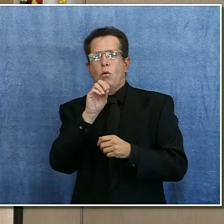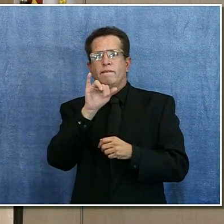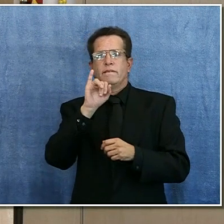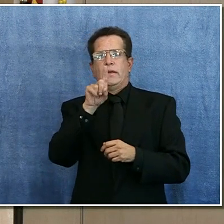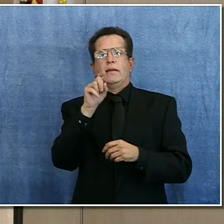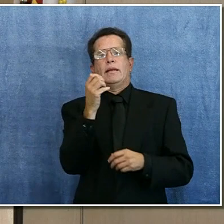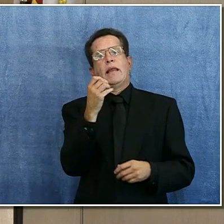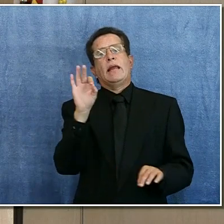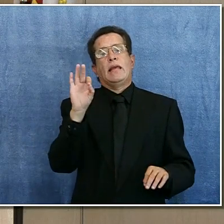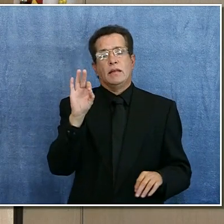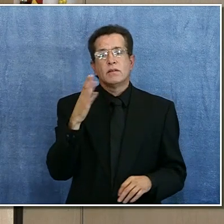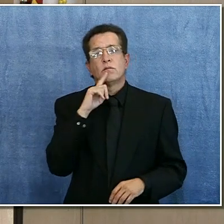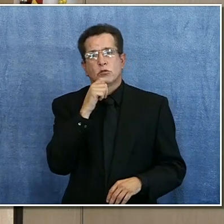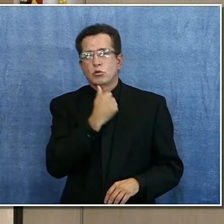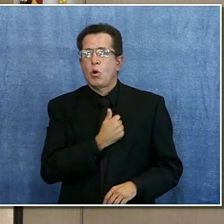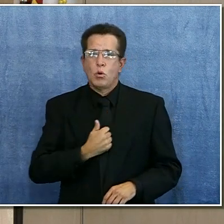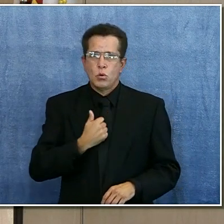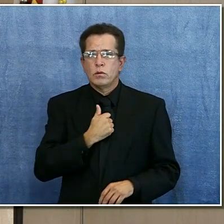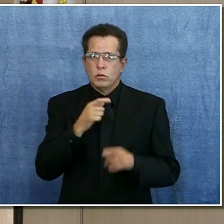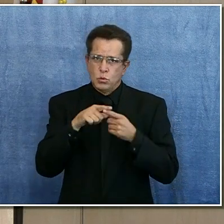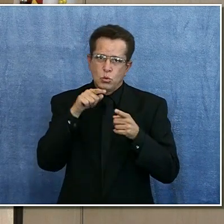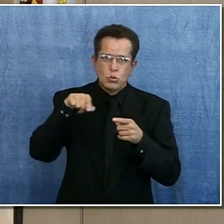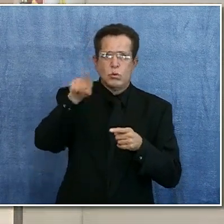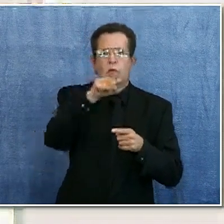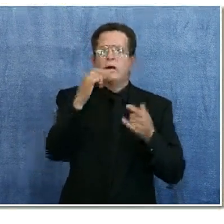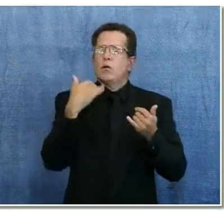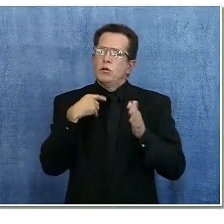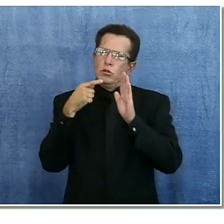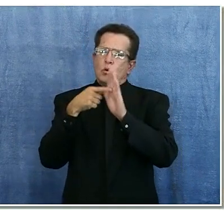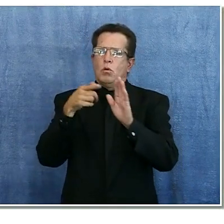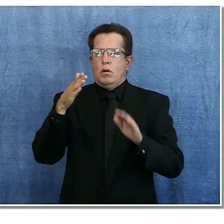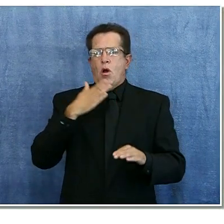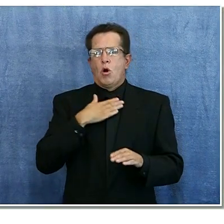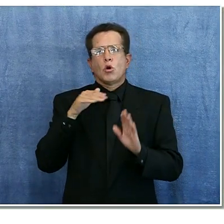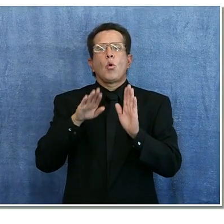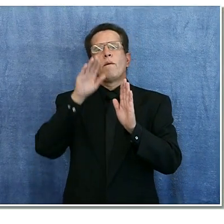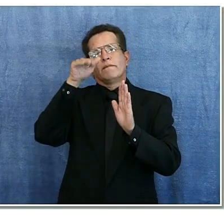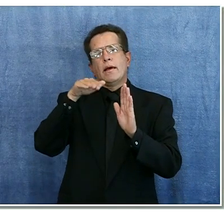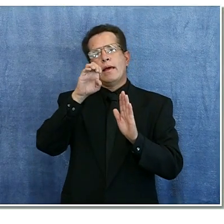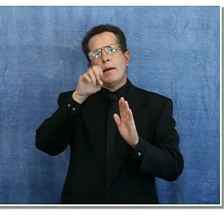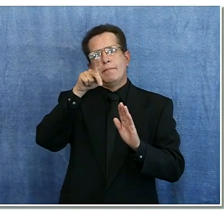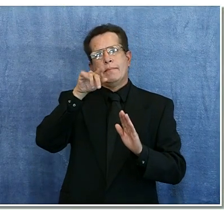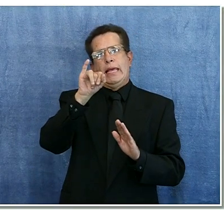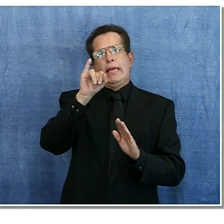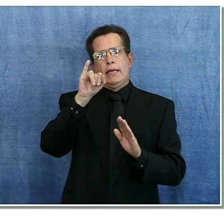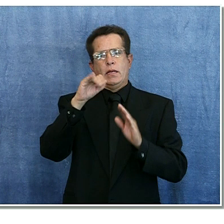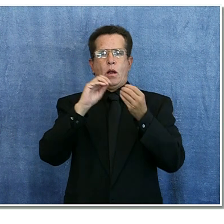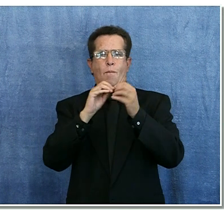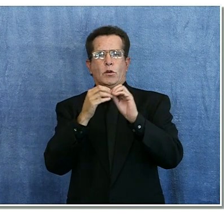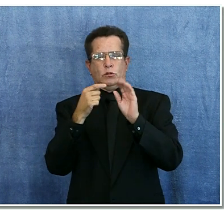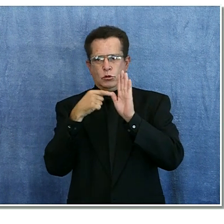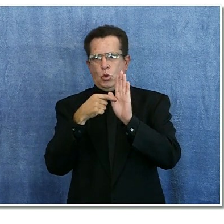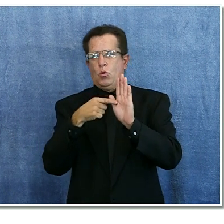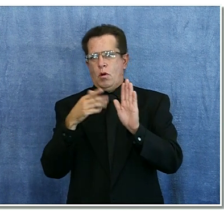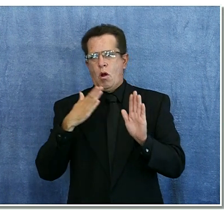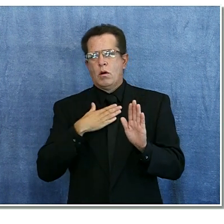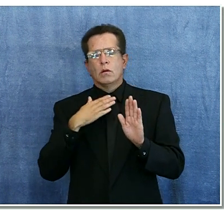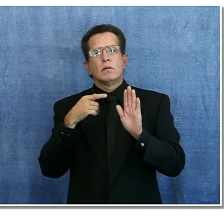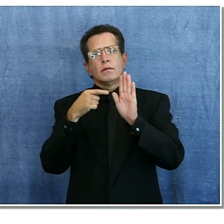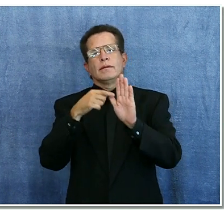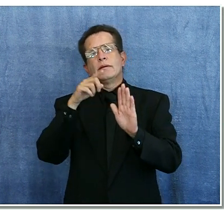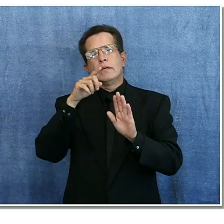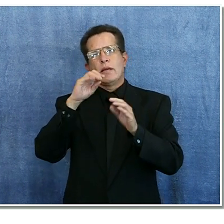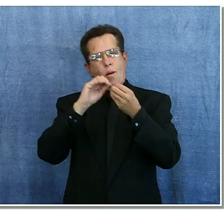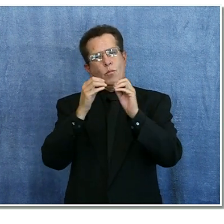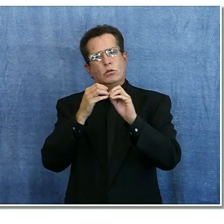Overall, moving on, looking at our epi curve, I want to show how state and county actions over the past 2 months have